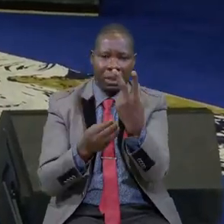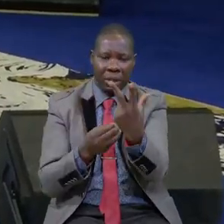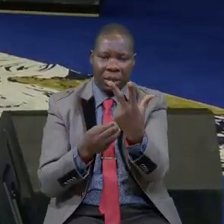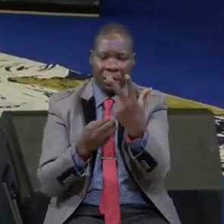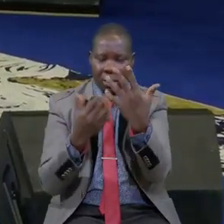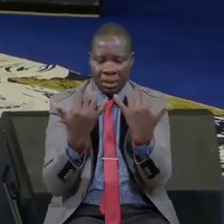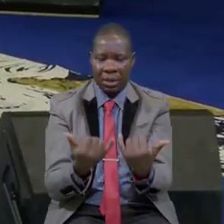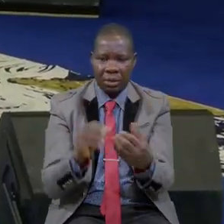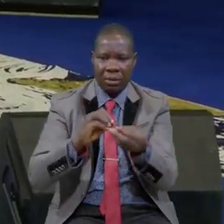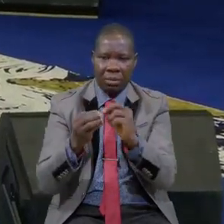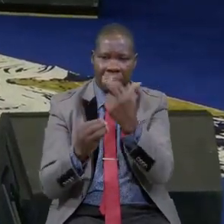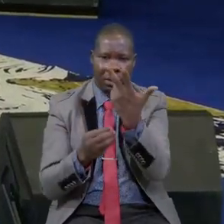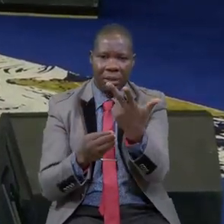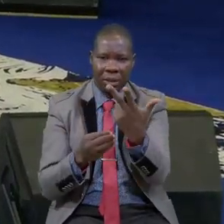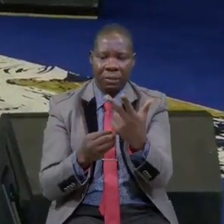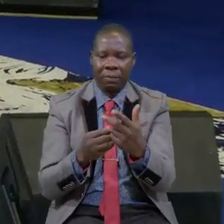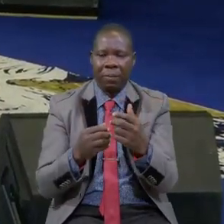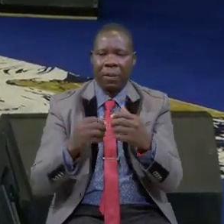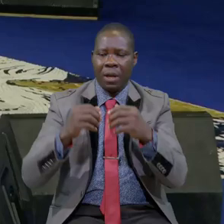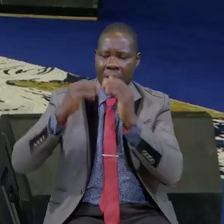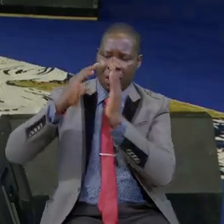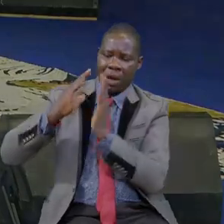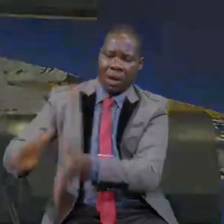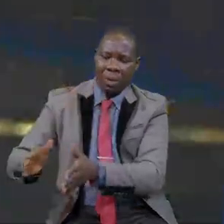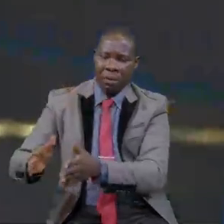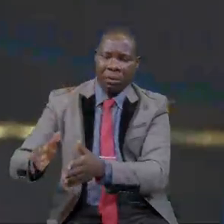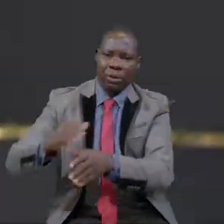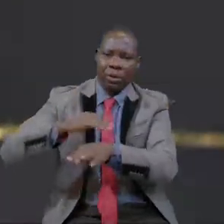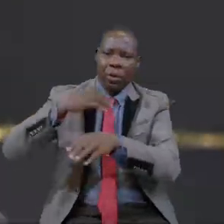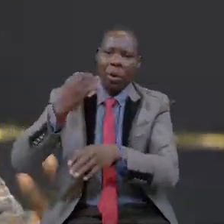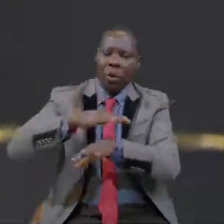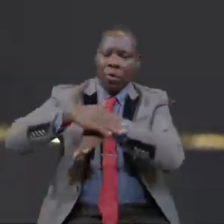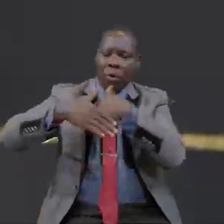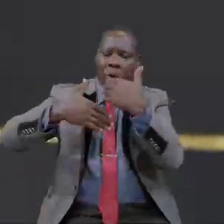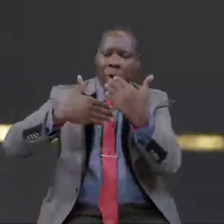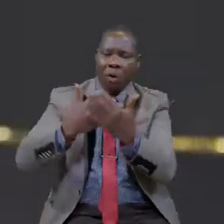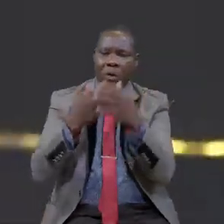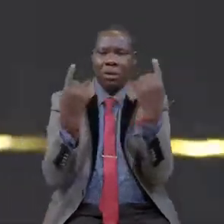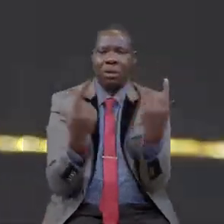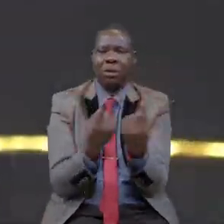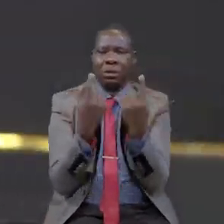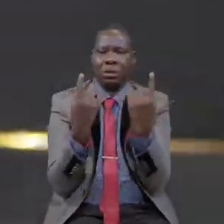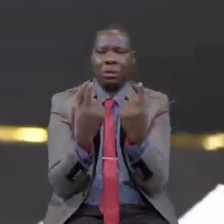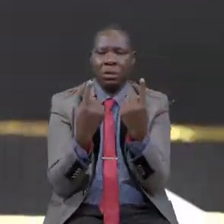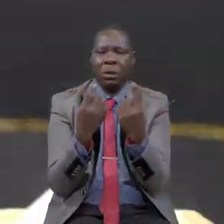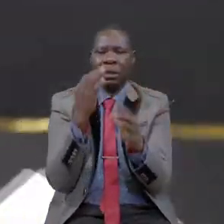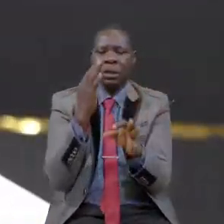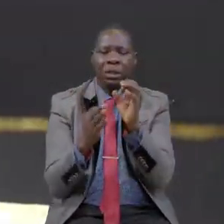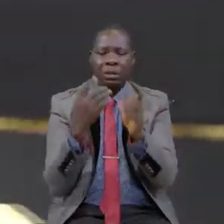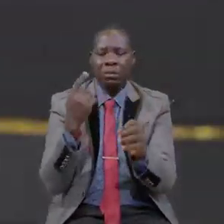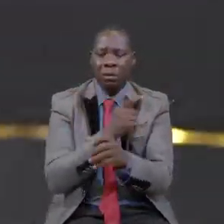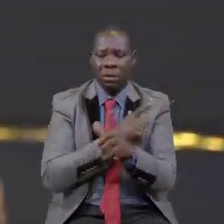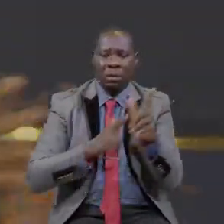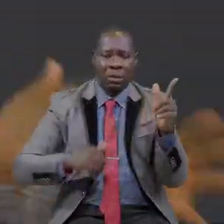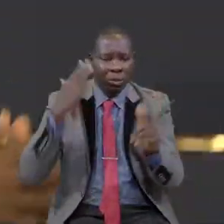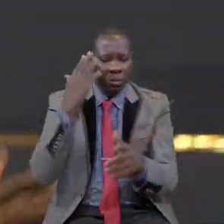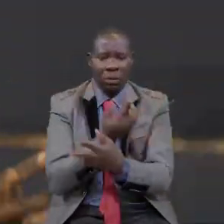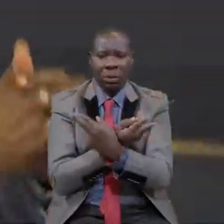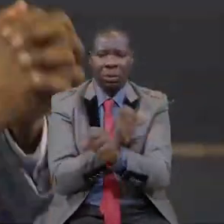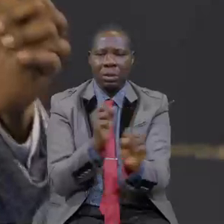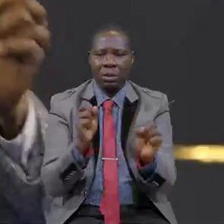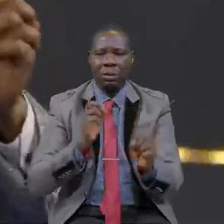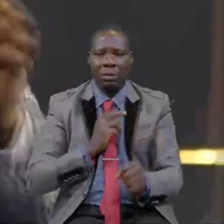three abandonment of all inequity now if the Lord is going to redeem us we must